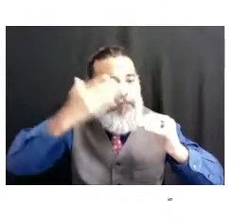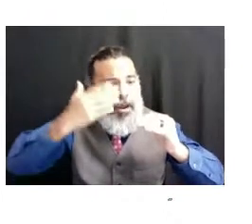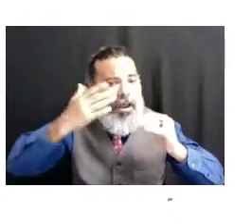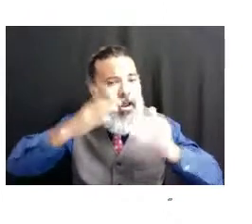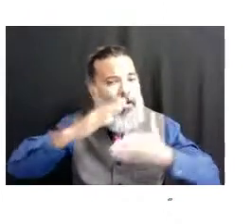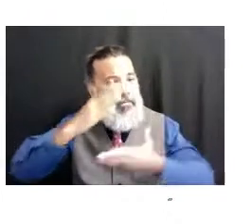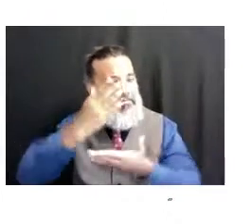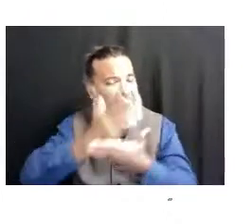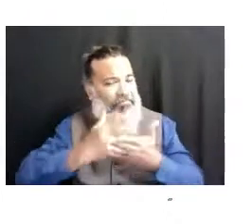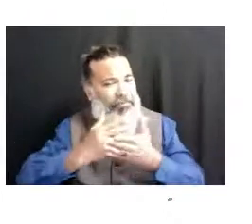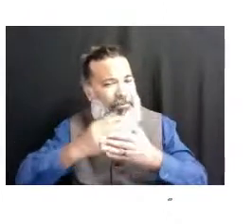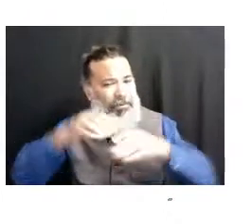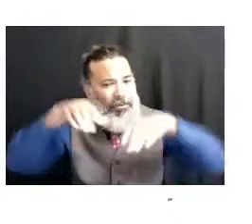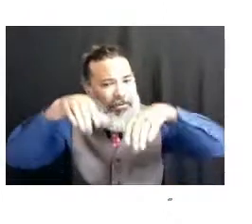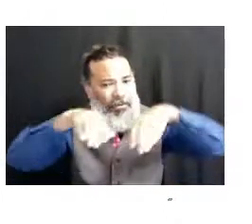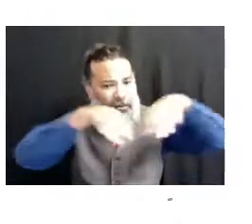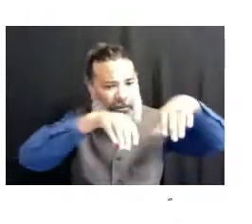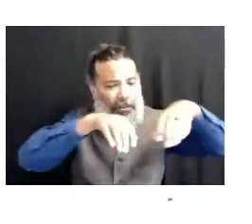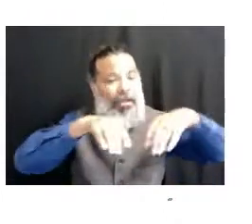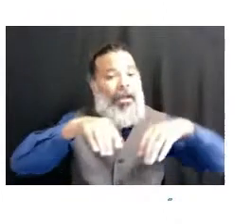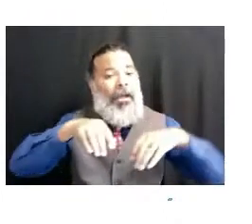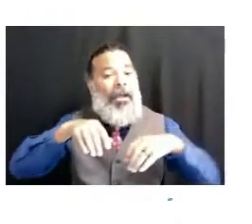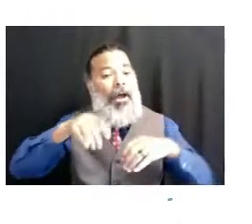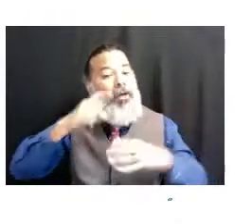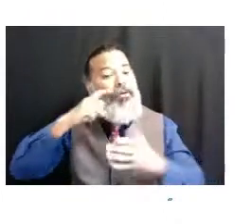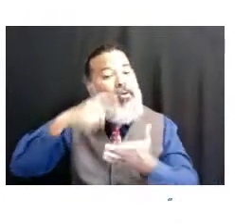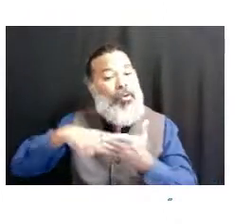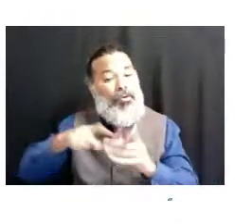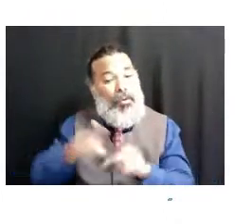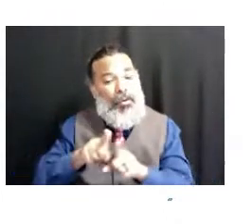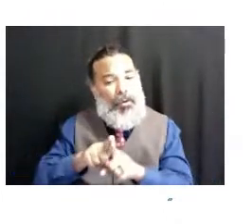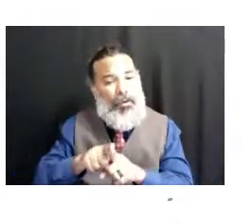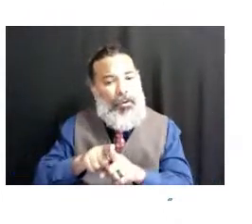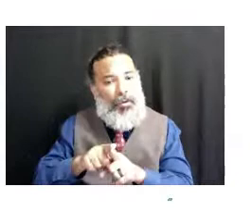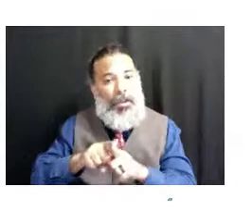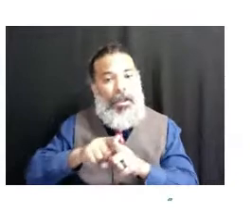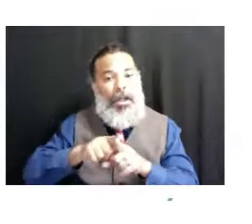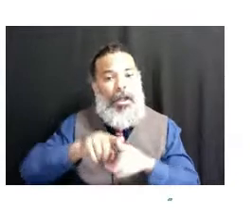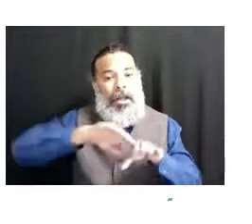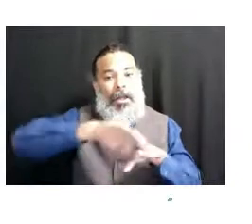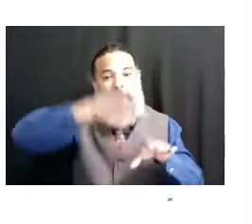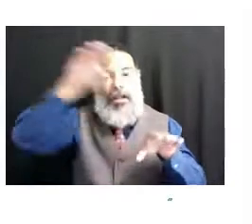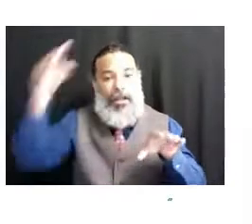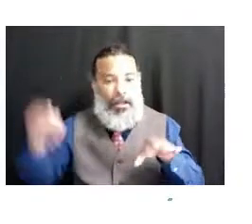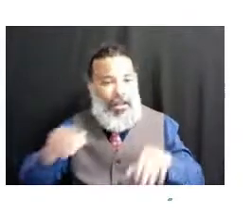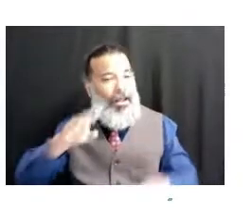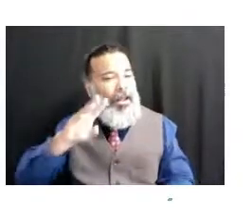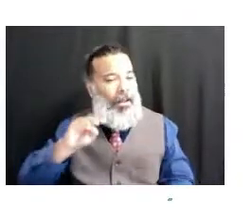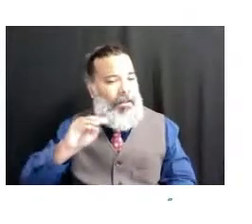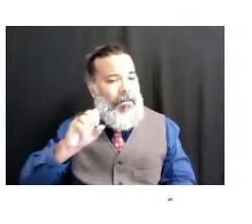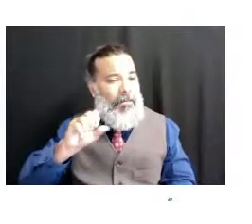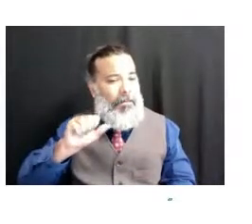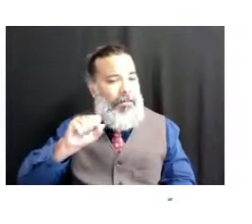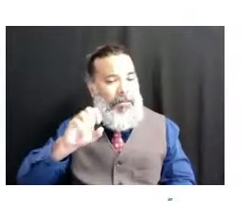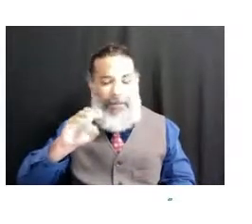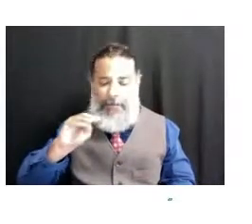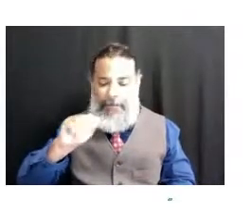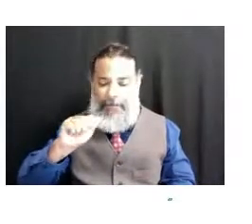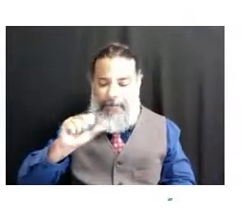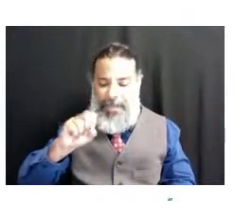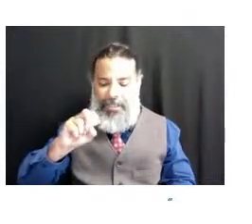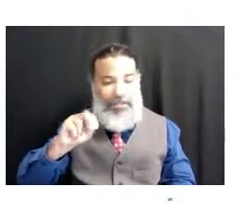the basilica. Note as well the vaulted masonry. The interior of